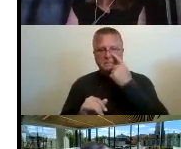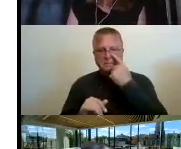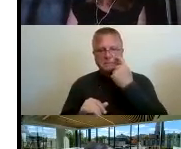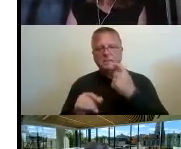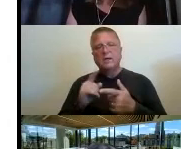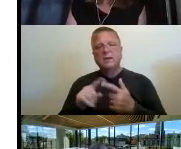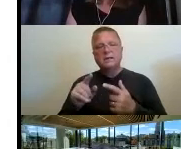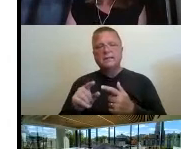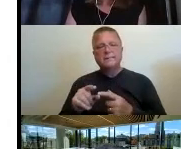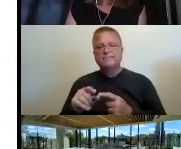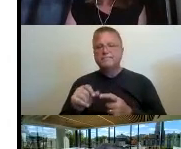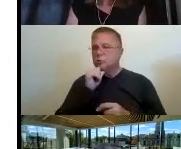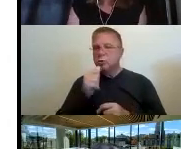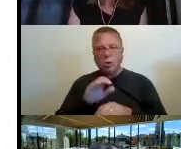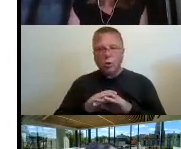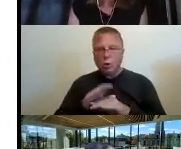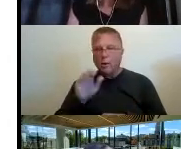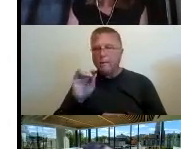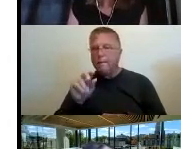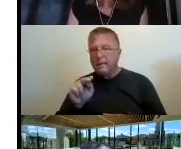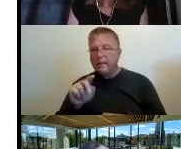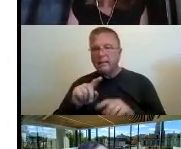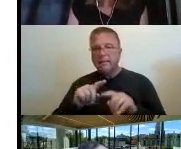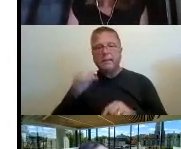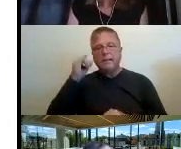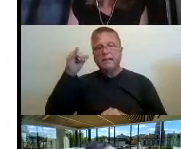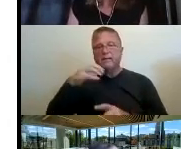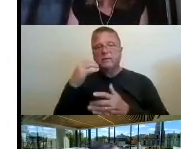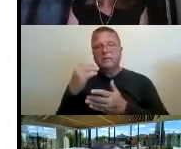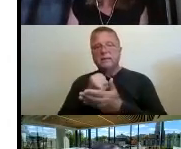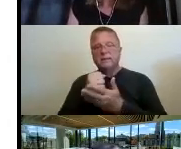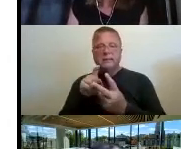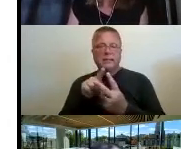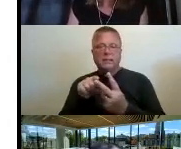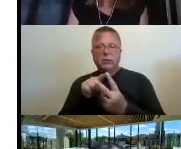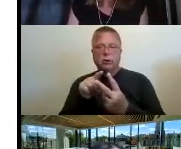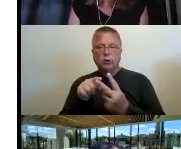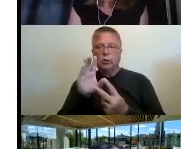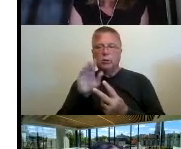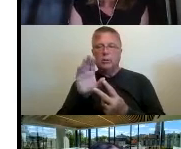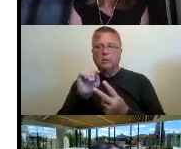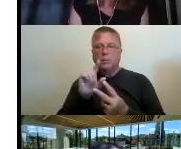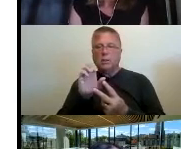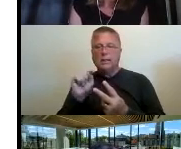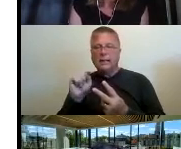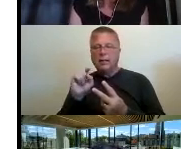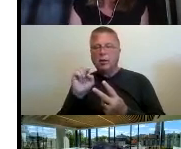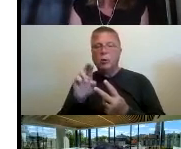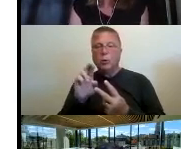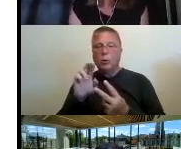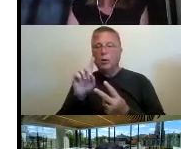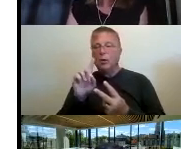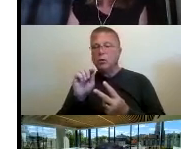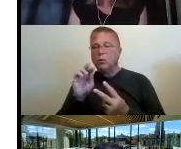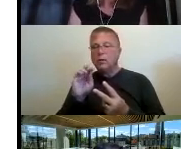then not on Beacon, but if we were to, you know, utilize either Bartlett or